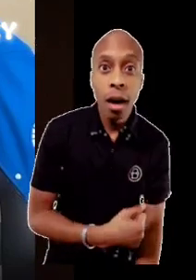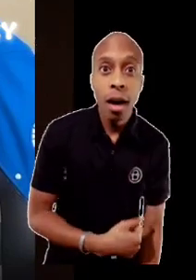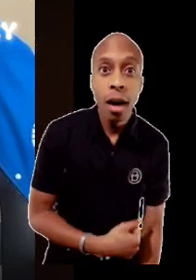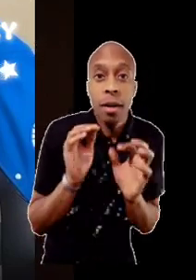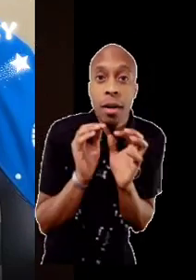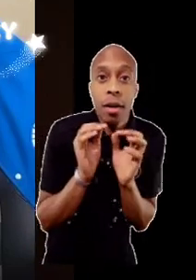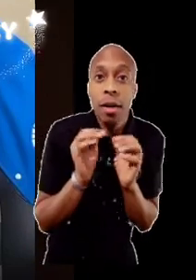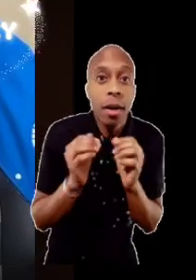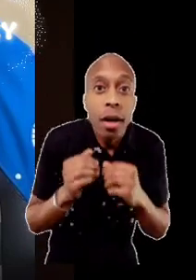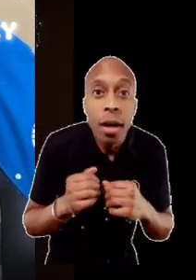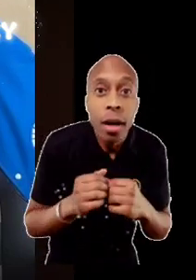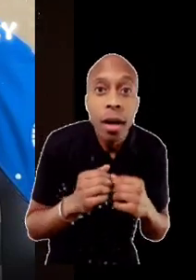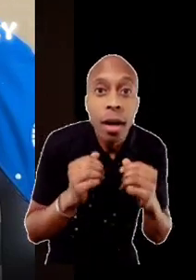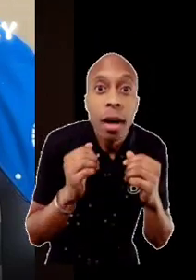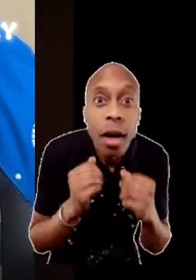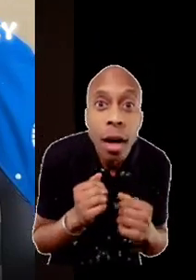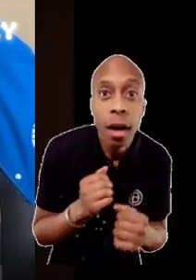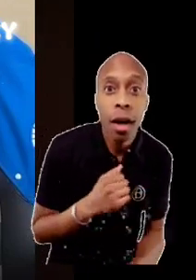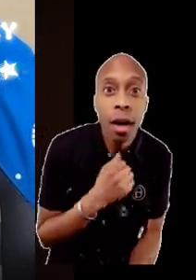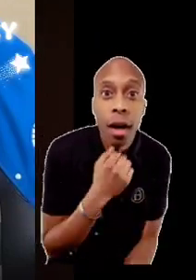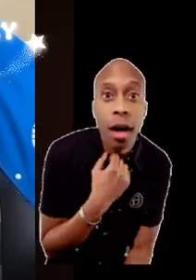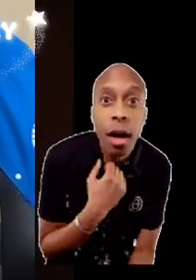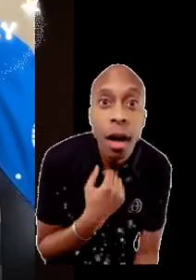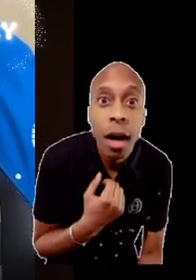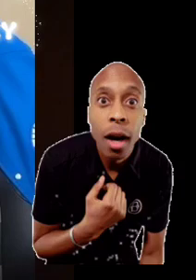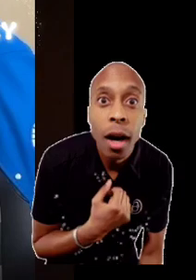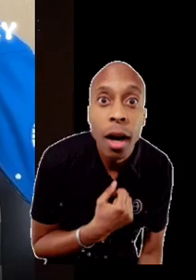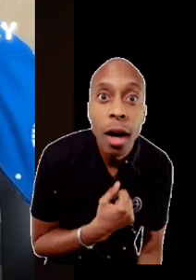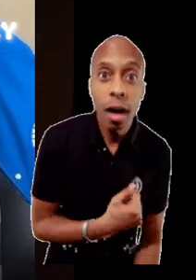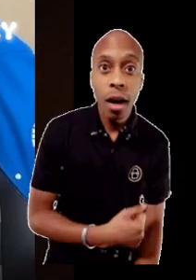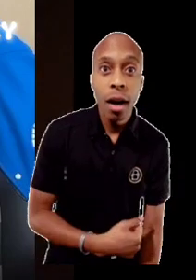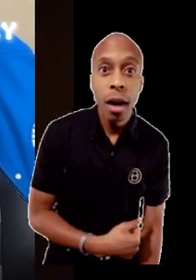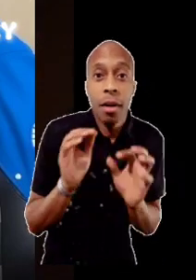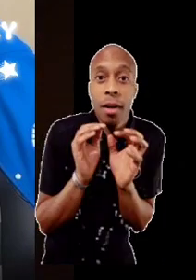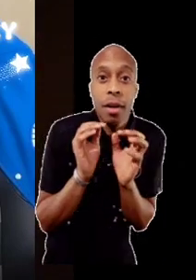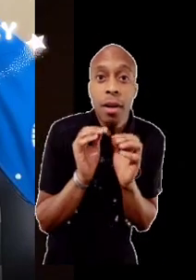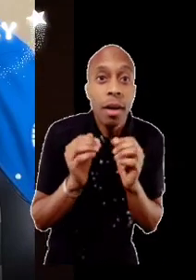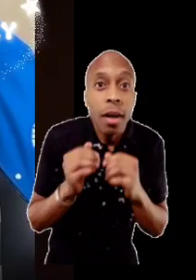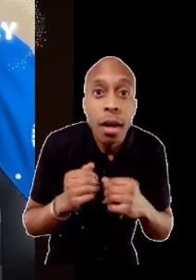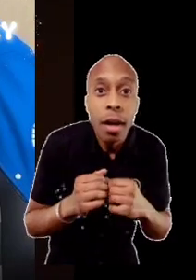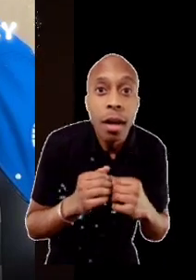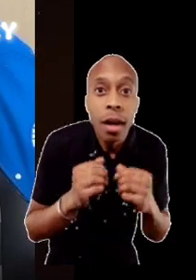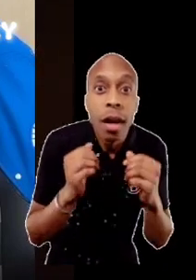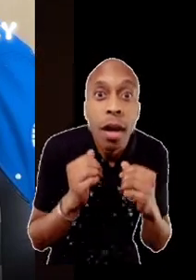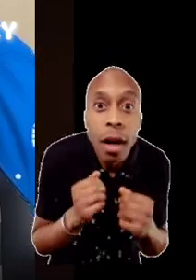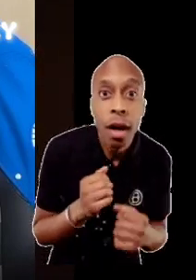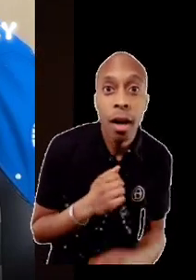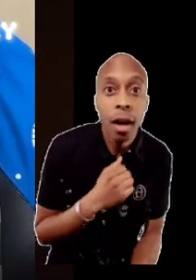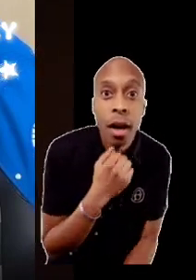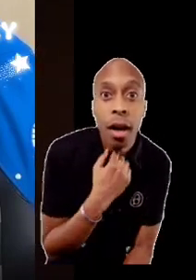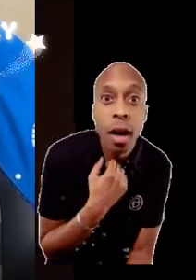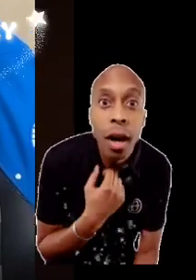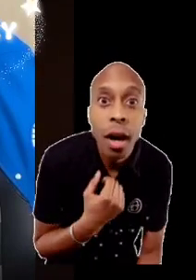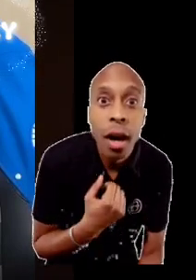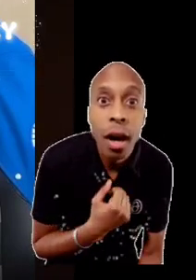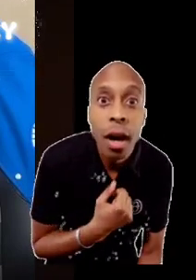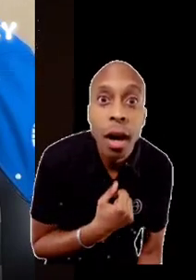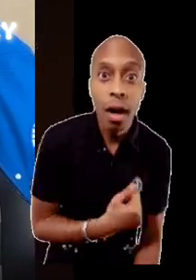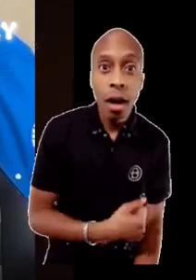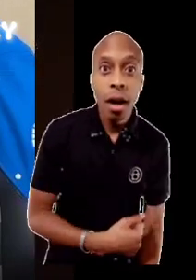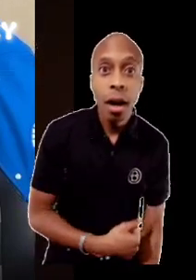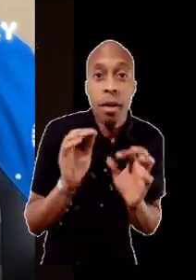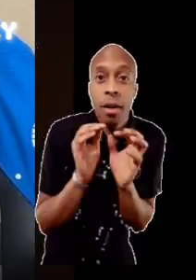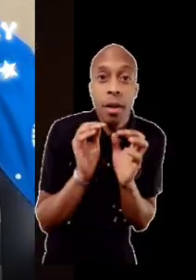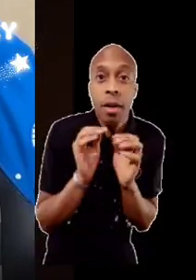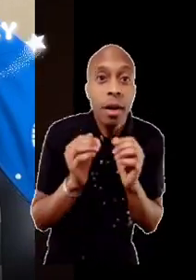Oh. Hey, all me. If me for call my grandfather right now, or call